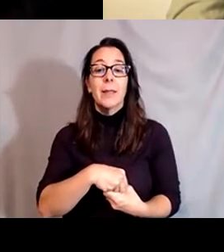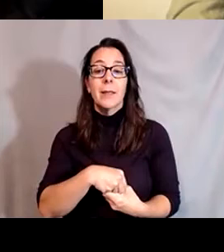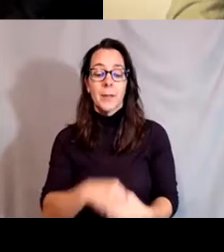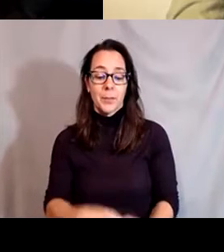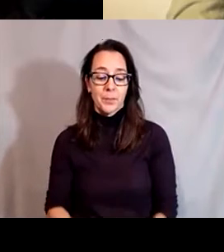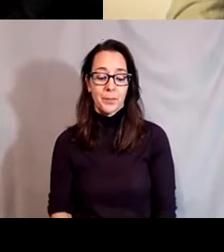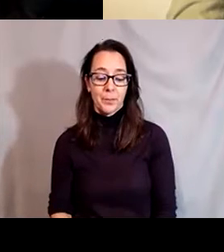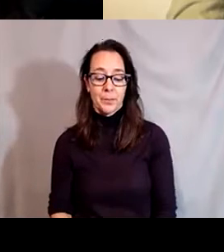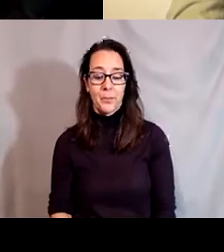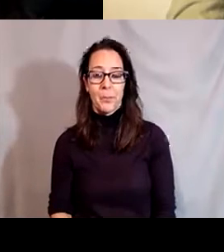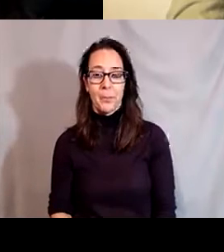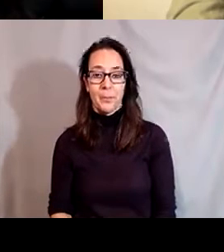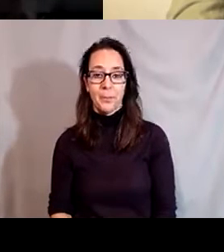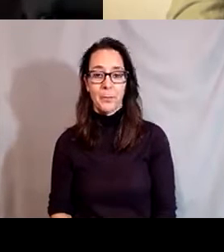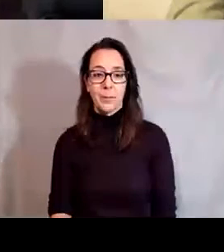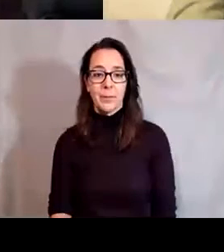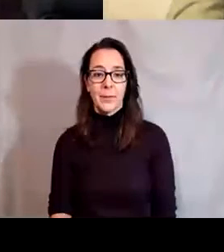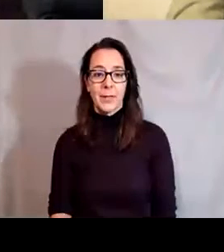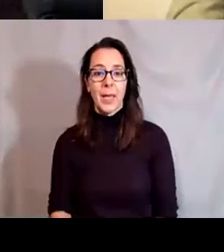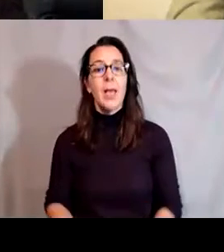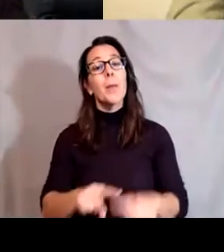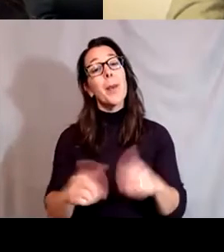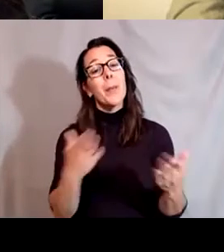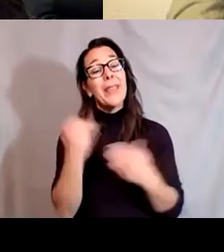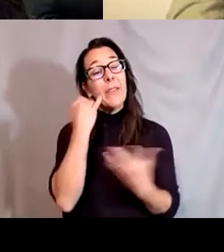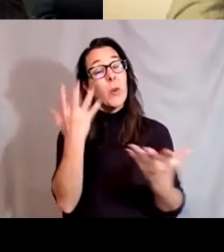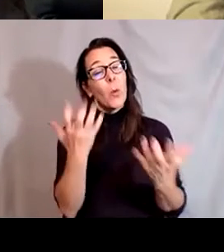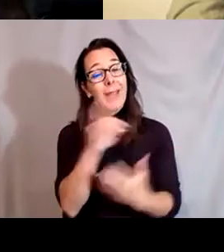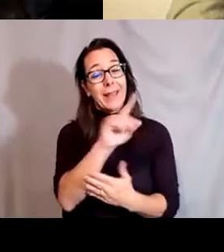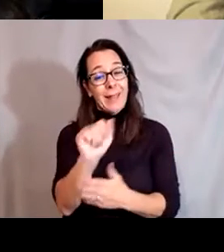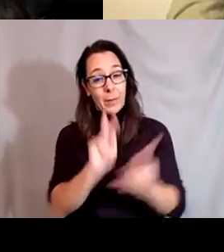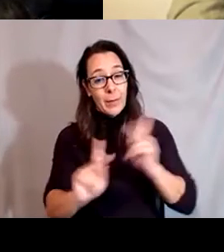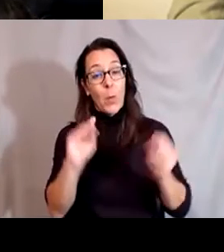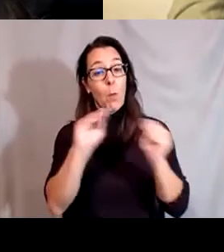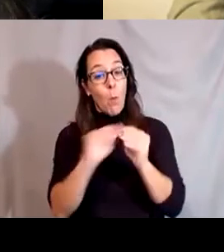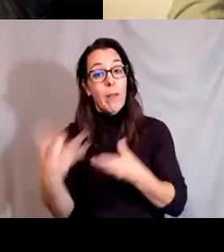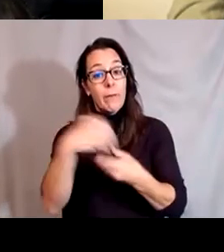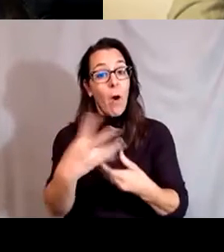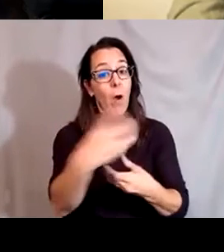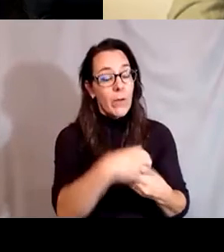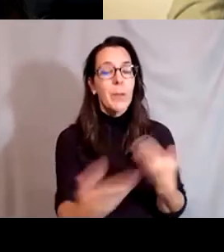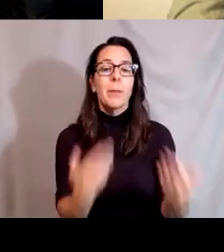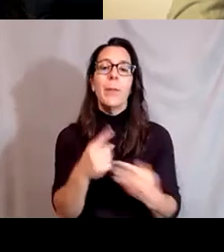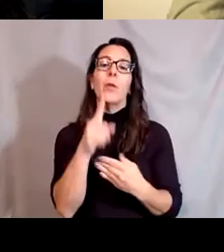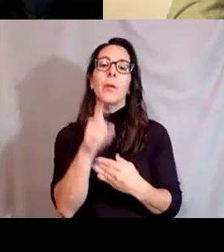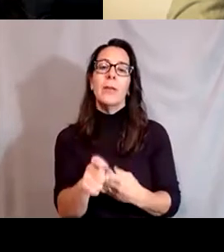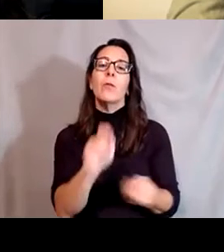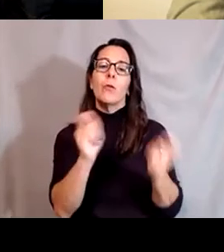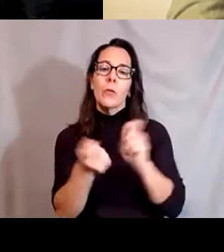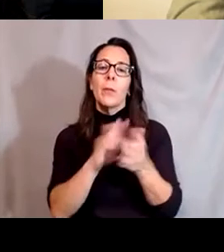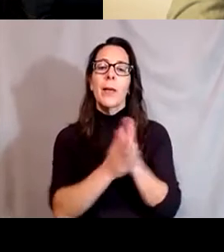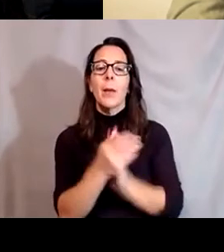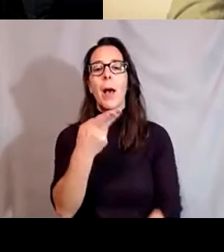model, I think, would be best. A hybrid model, I think, would be best. Both cost-wise.